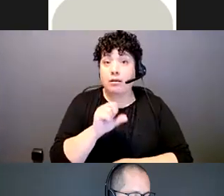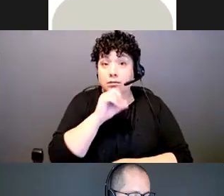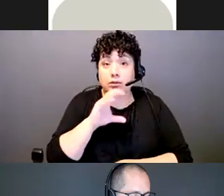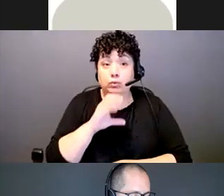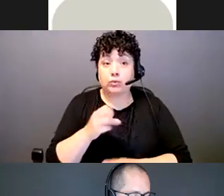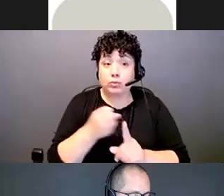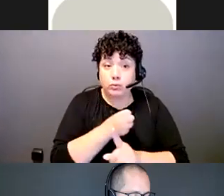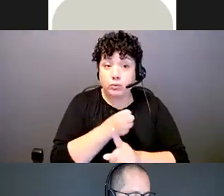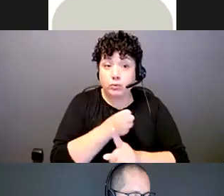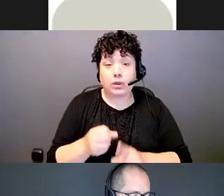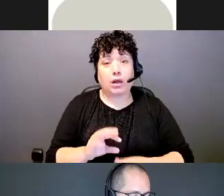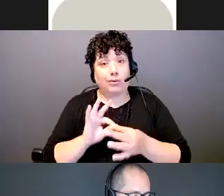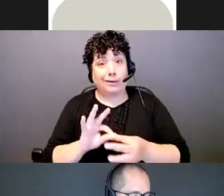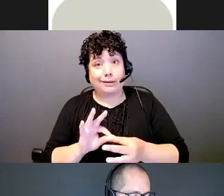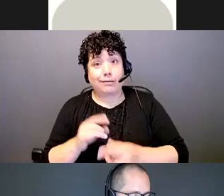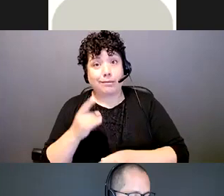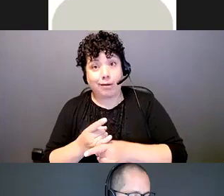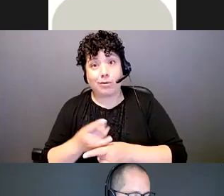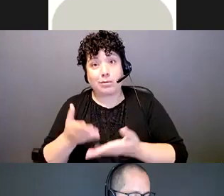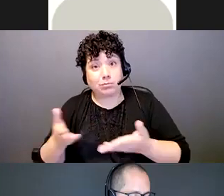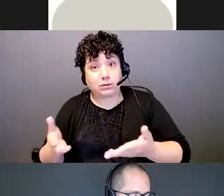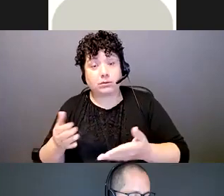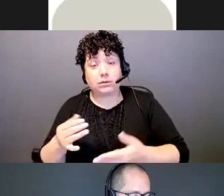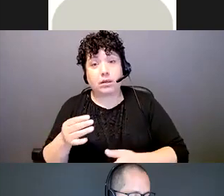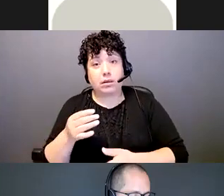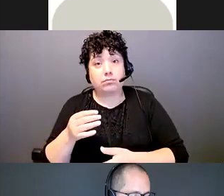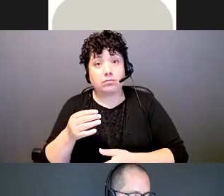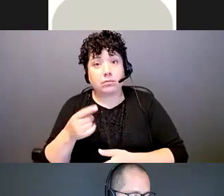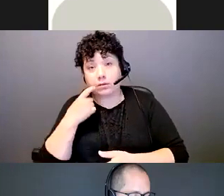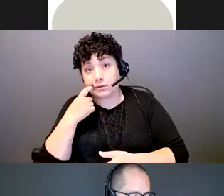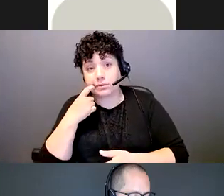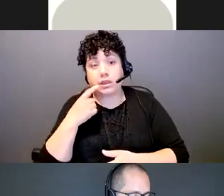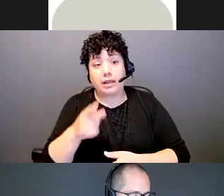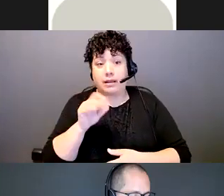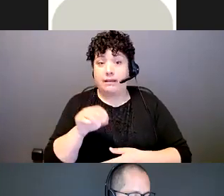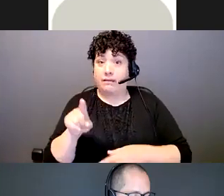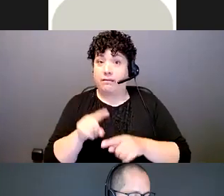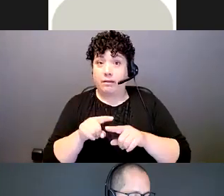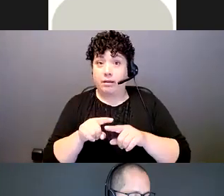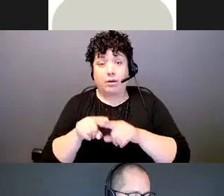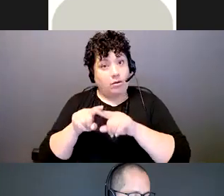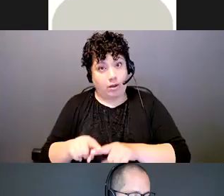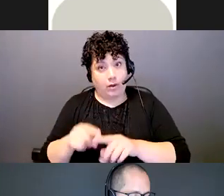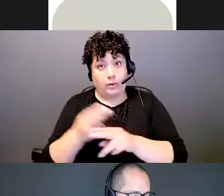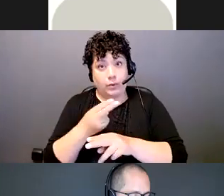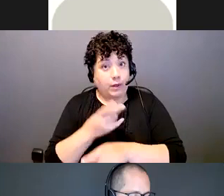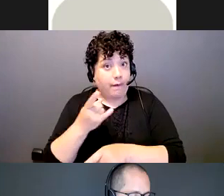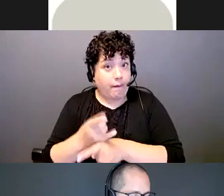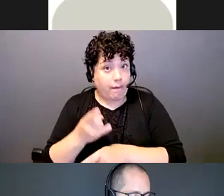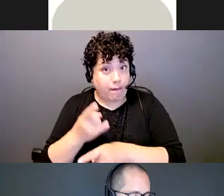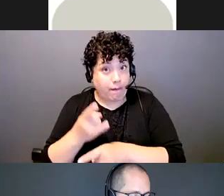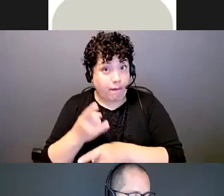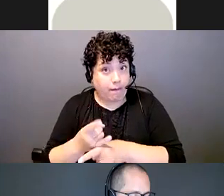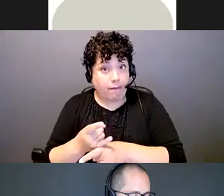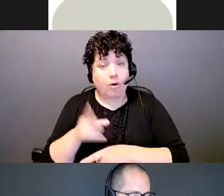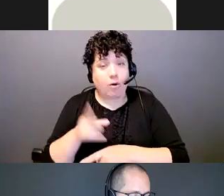many vulnerabilities. If the person is physically dependent on alcohol use or other